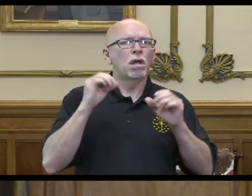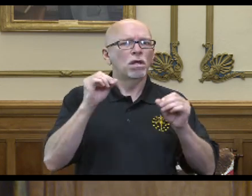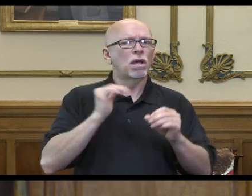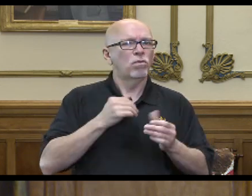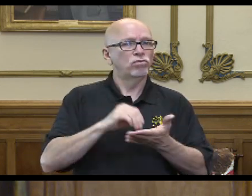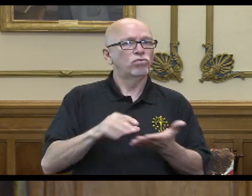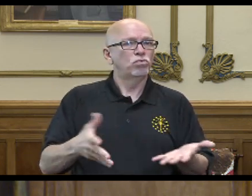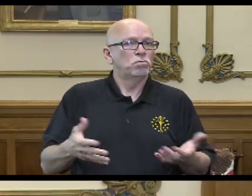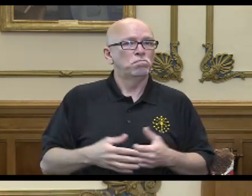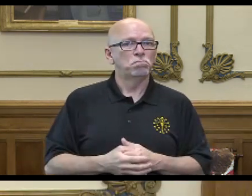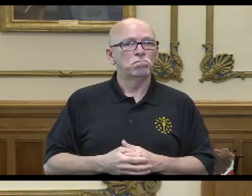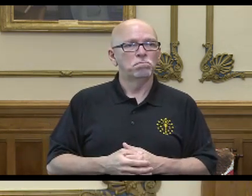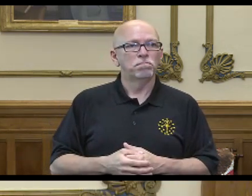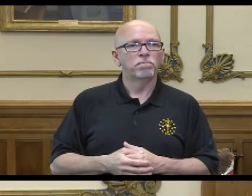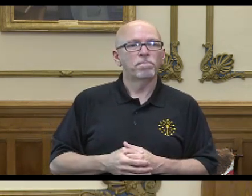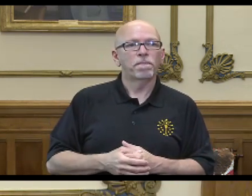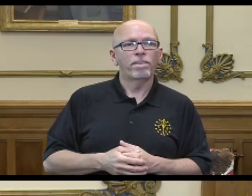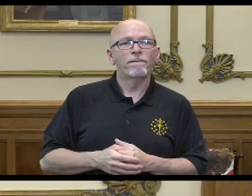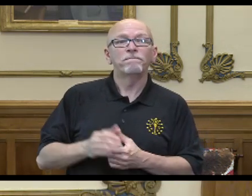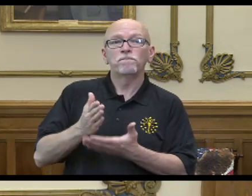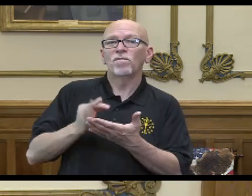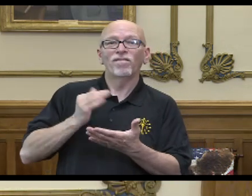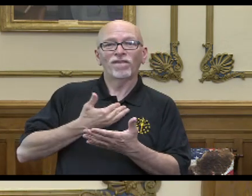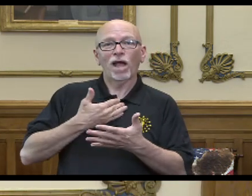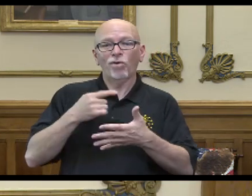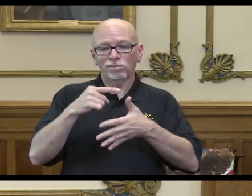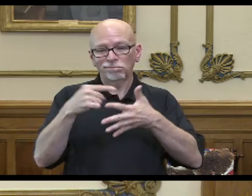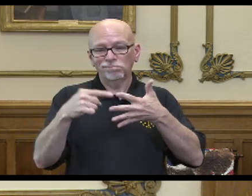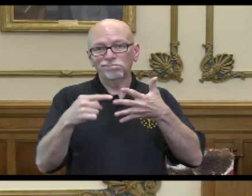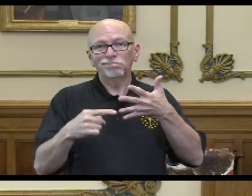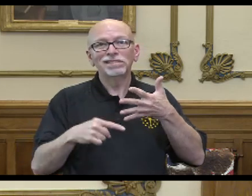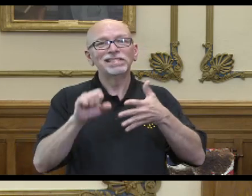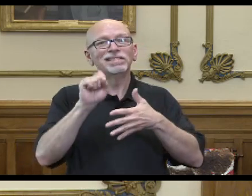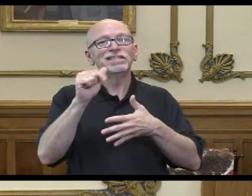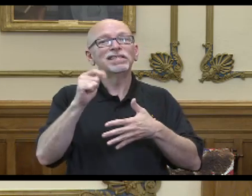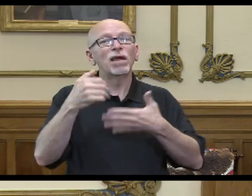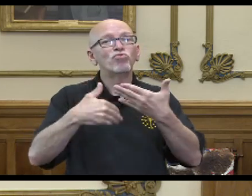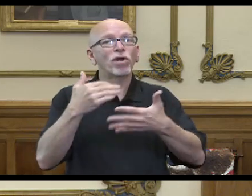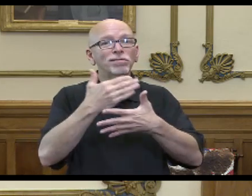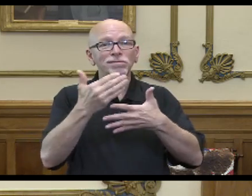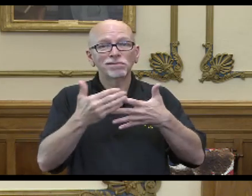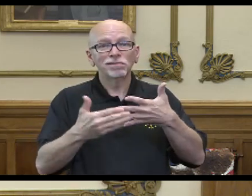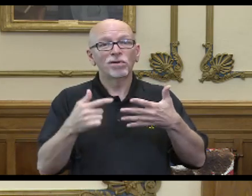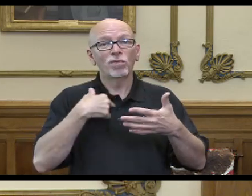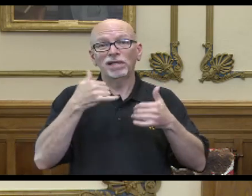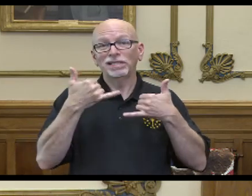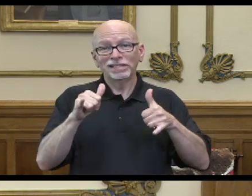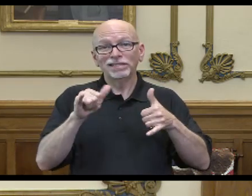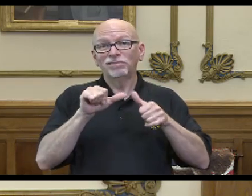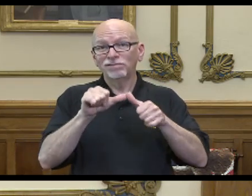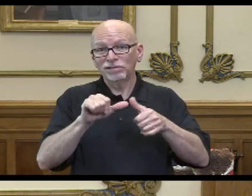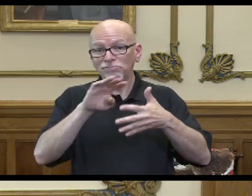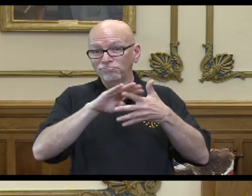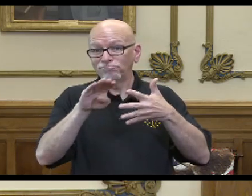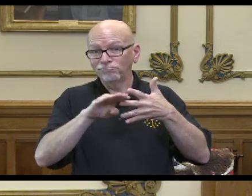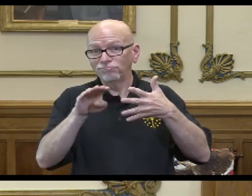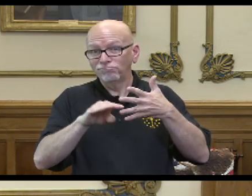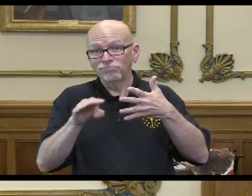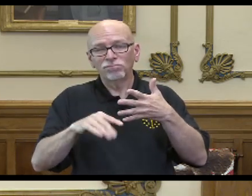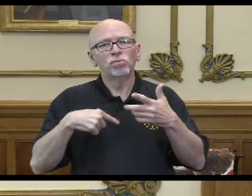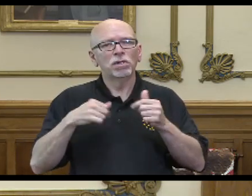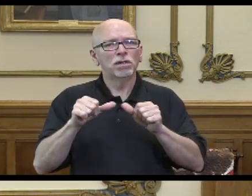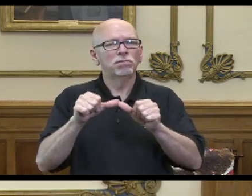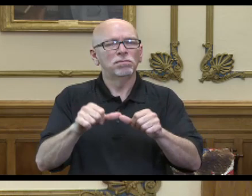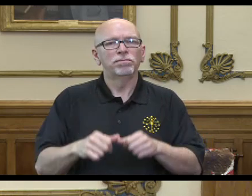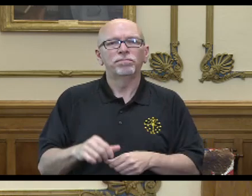students. Part of our staged process, and so if we continue to make progress and stay moving forward, we can do this.